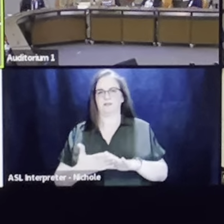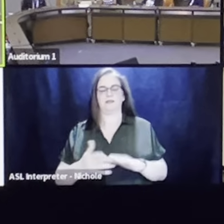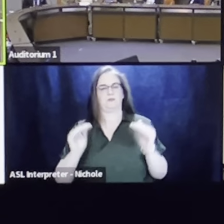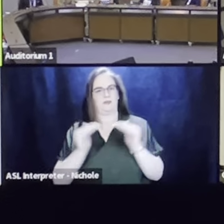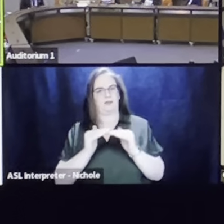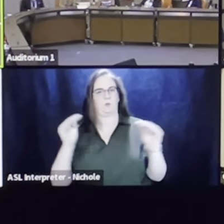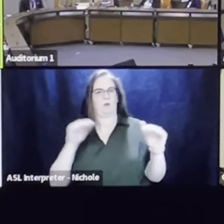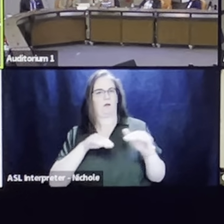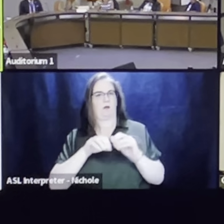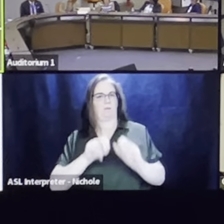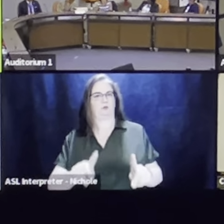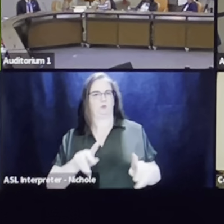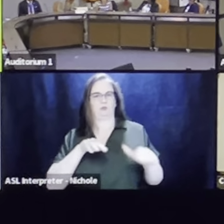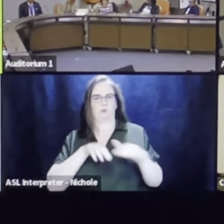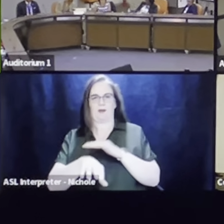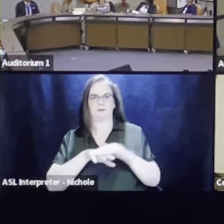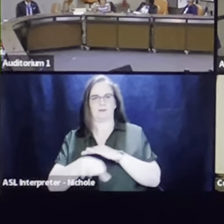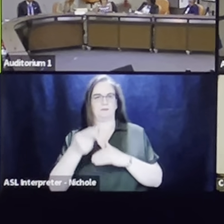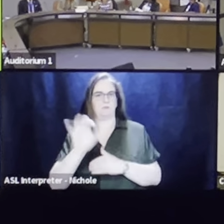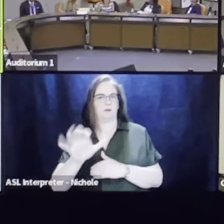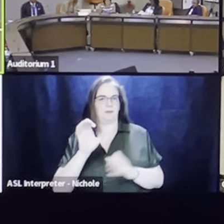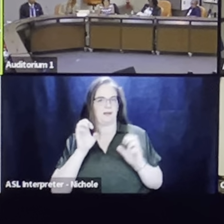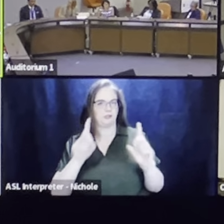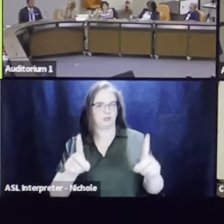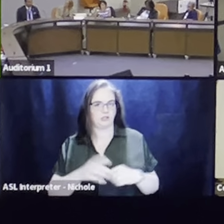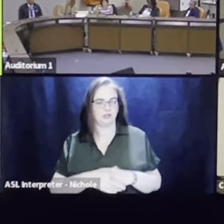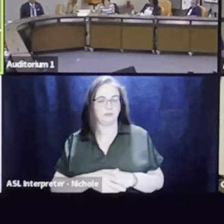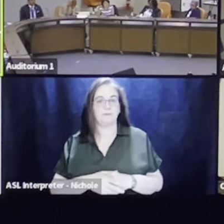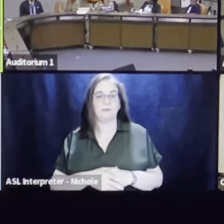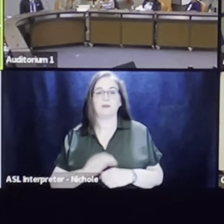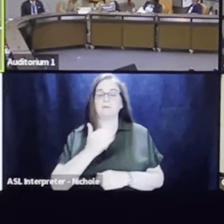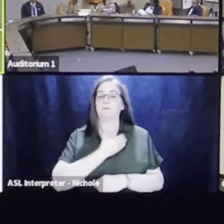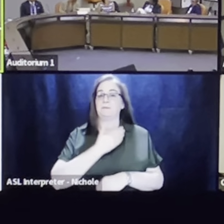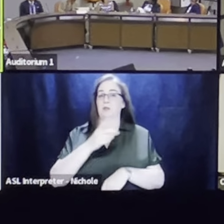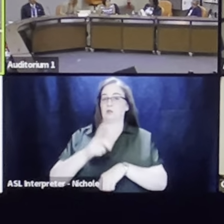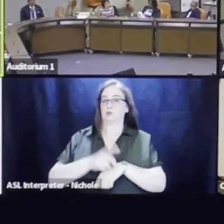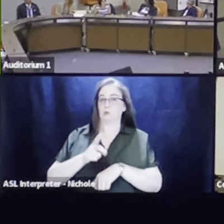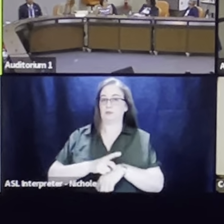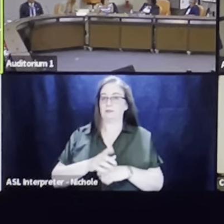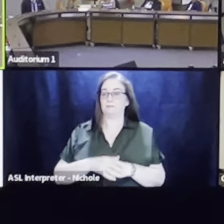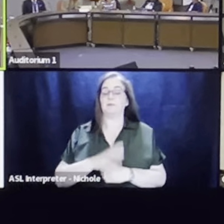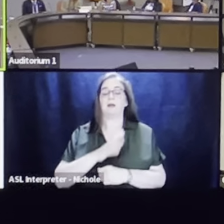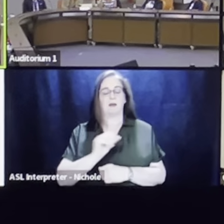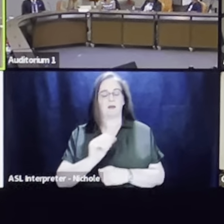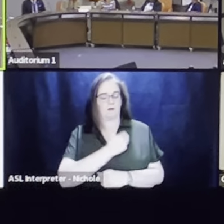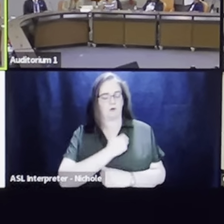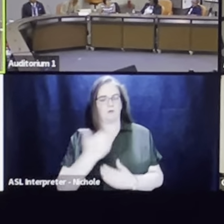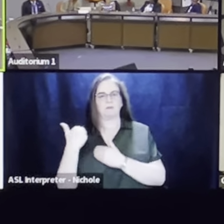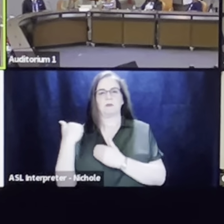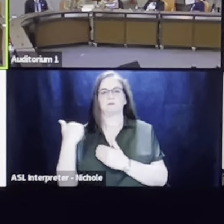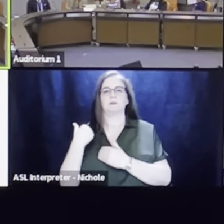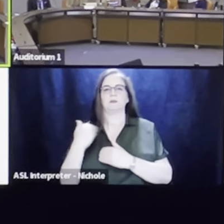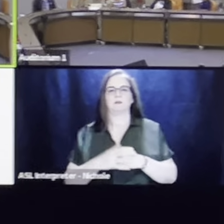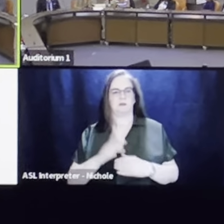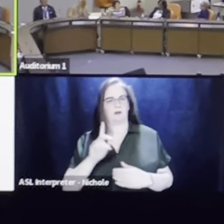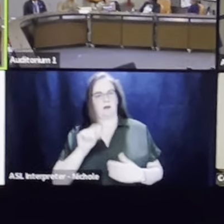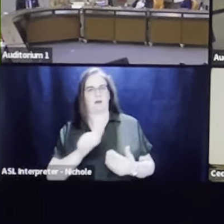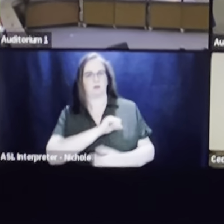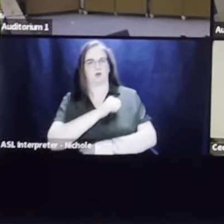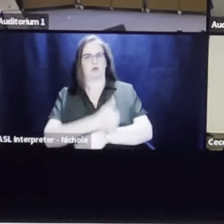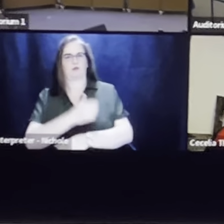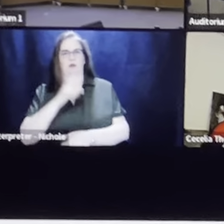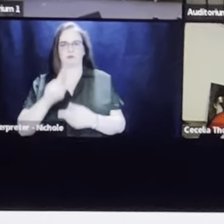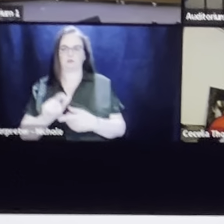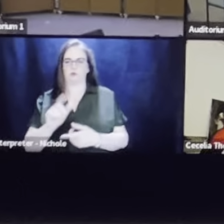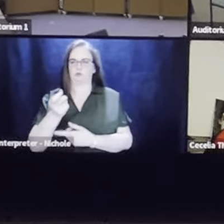equal opportunity to access public education. It is our duty and our responsibility as authorizers to hold